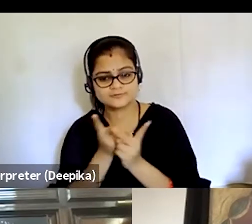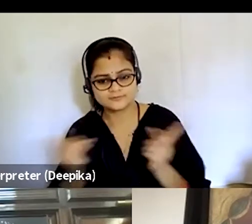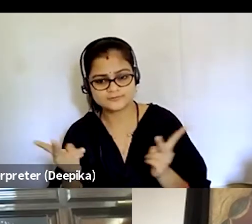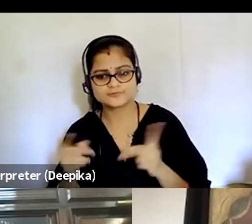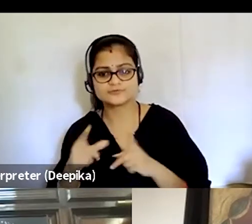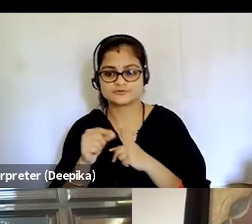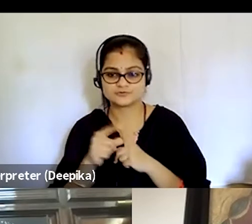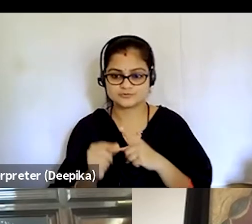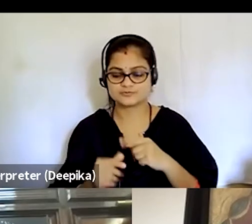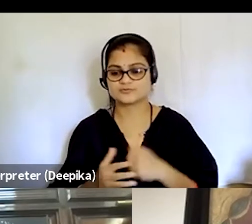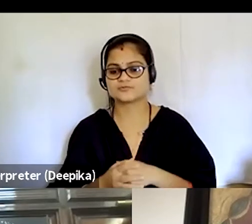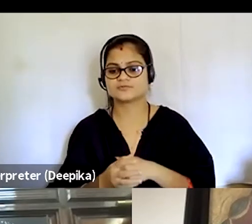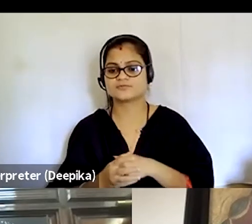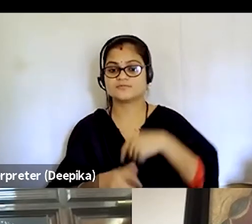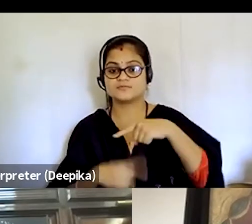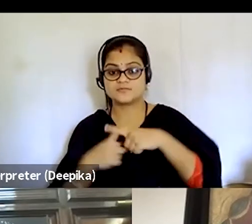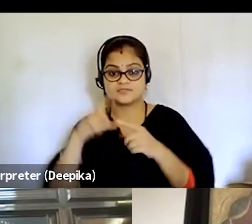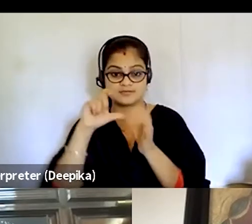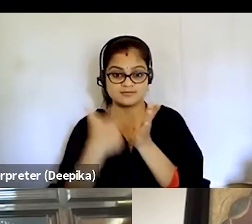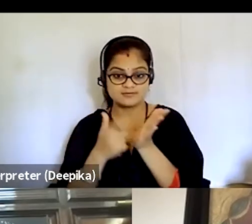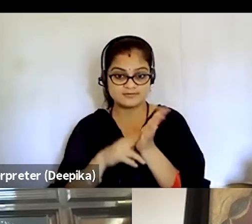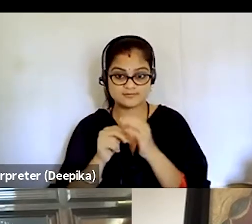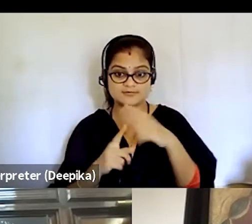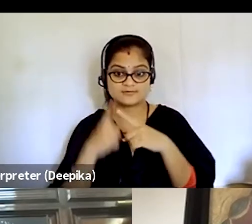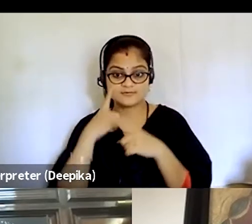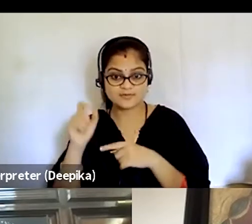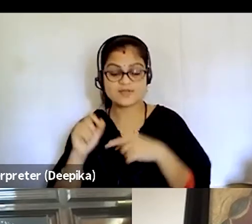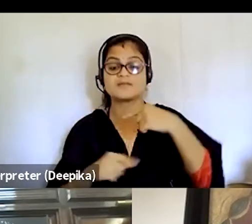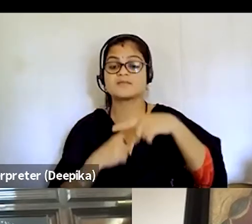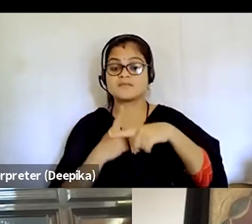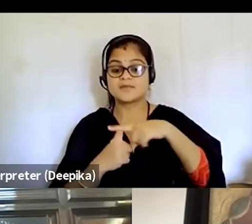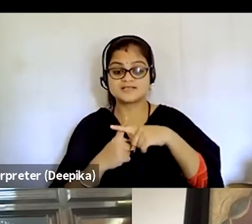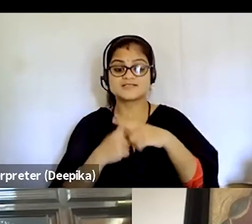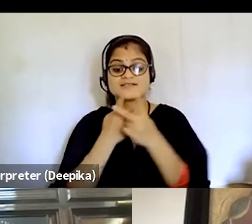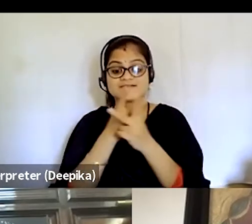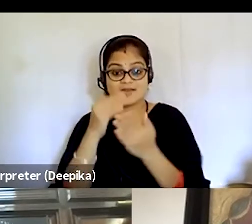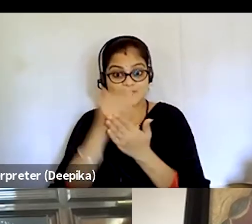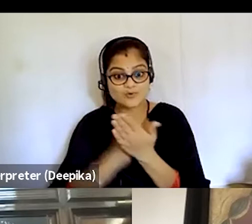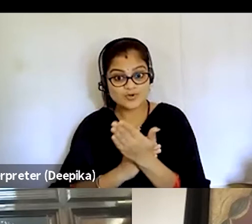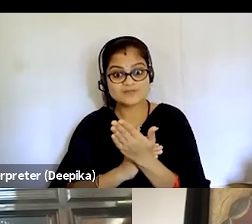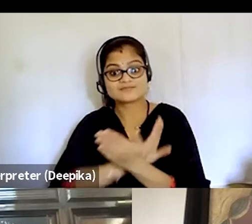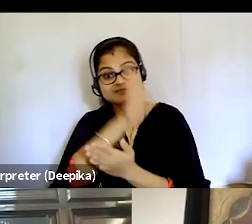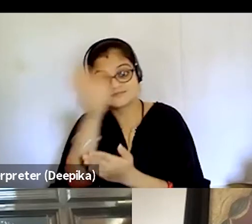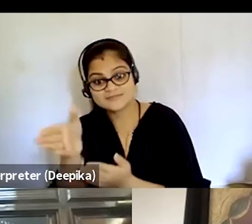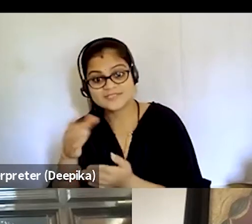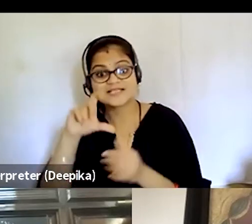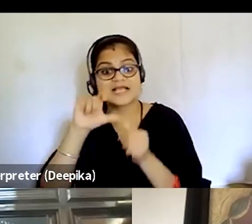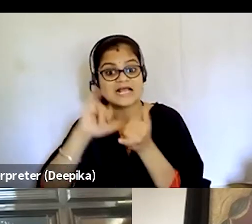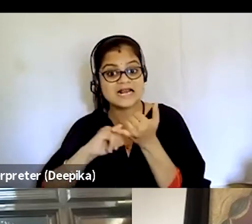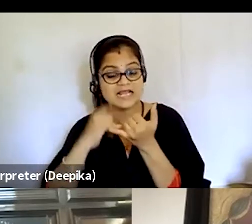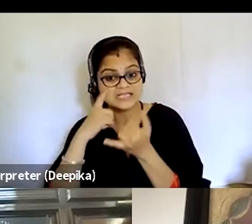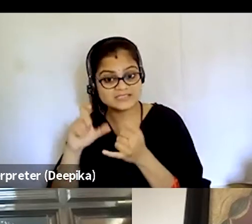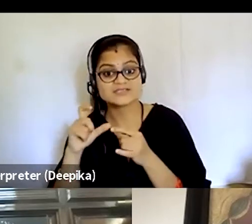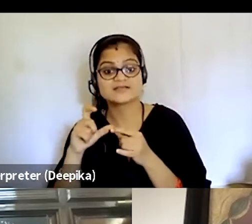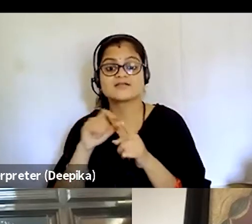pioneering work with Carnatic music. We had kacheris also, not just fusion gigs. We broke those stereotypes,